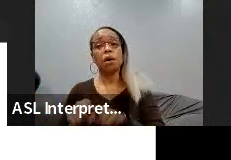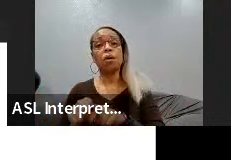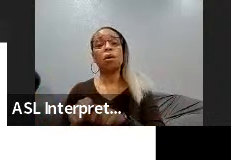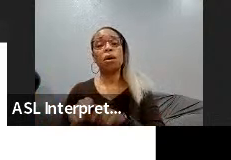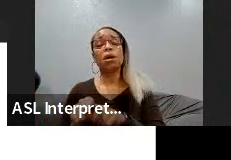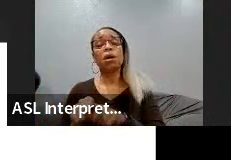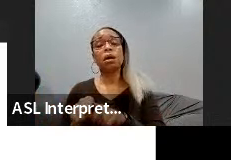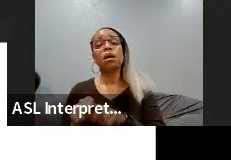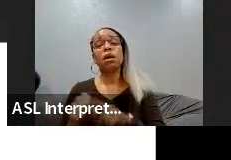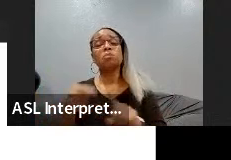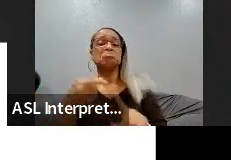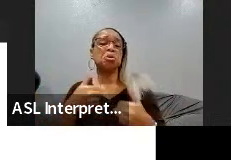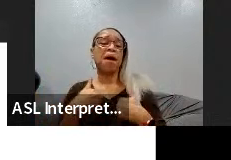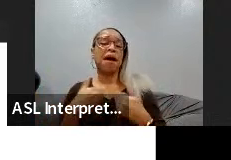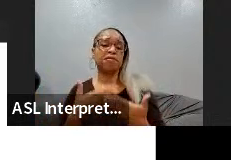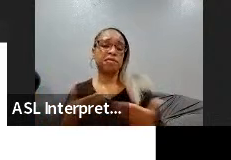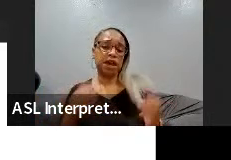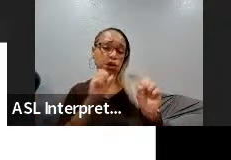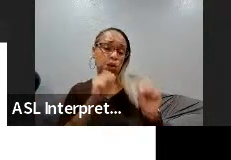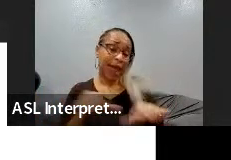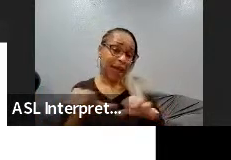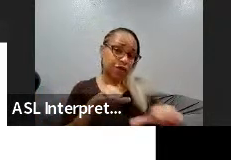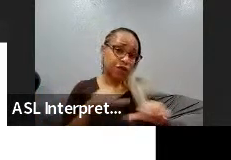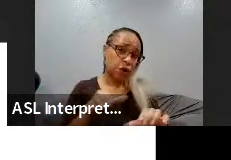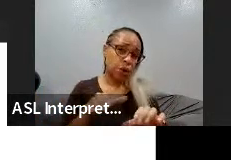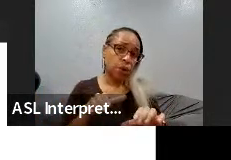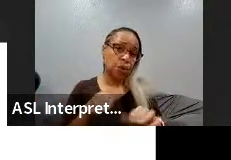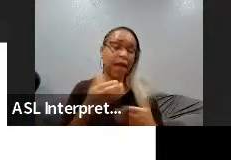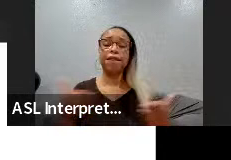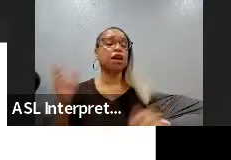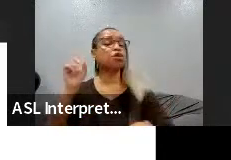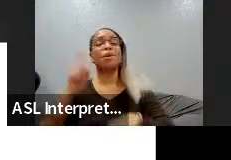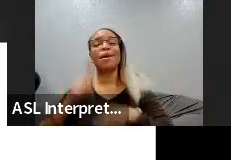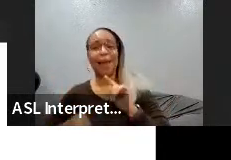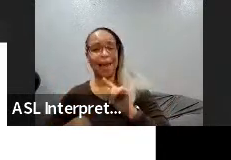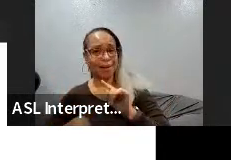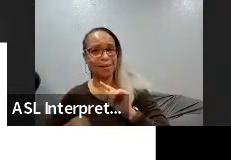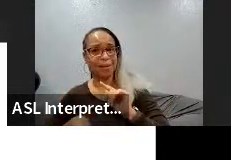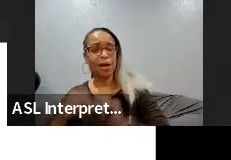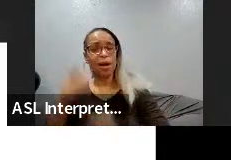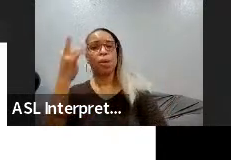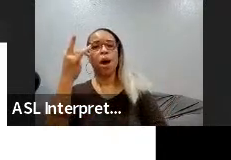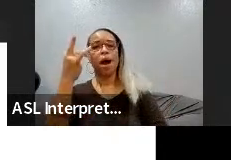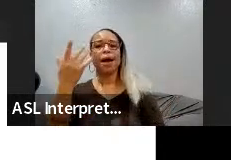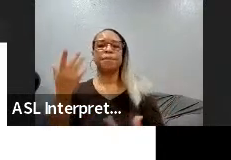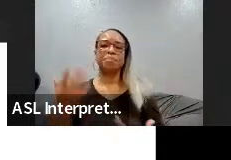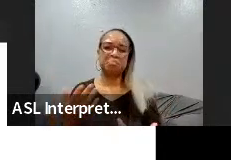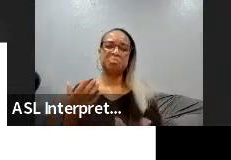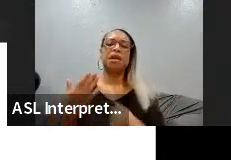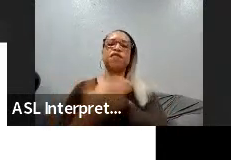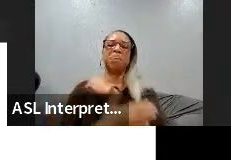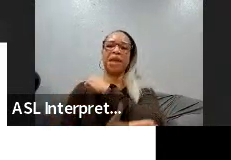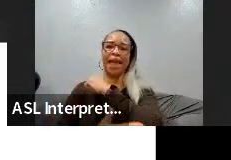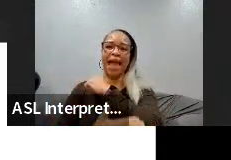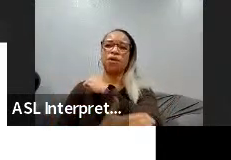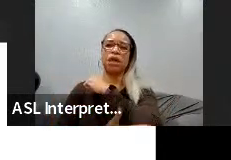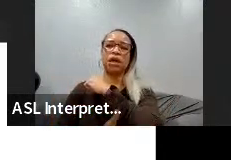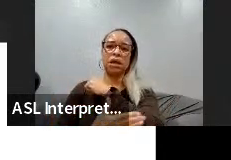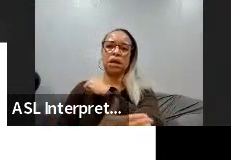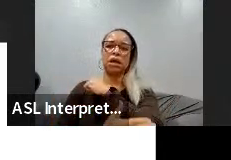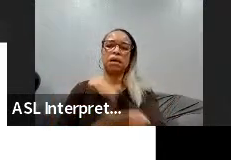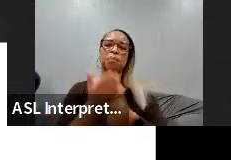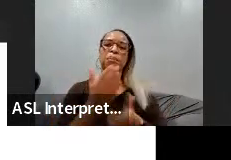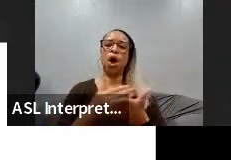certain things that you can do and certain things you can't do because you're part of the Alameda County